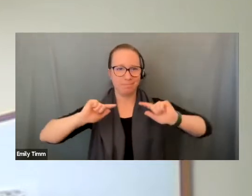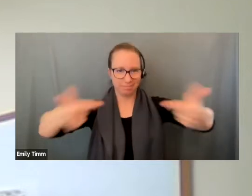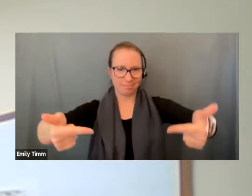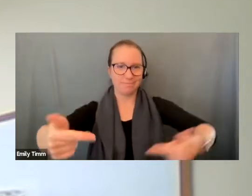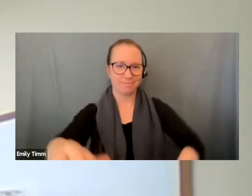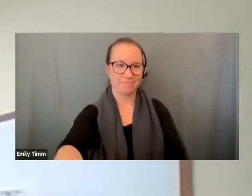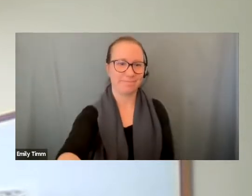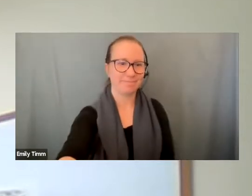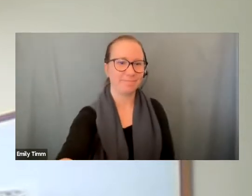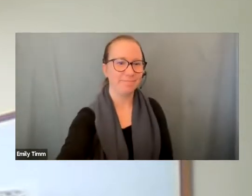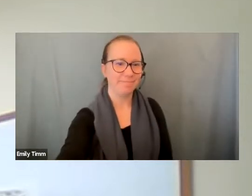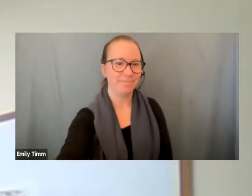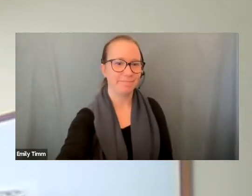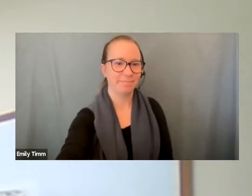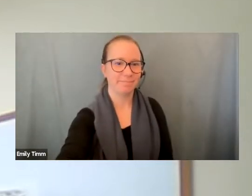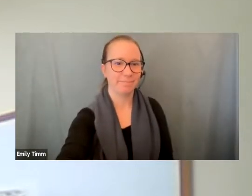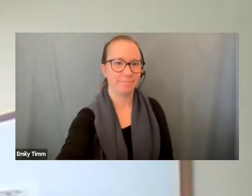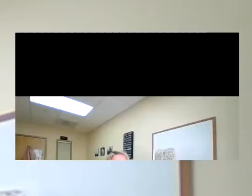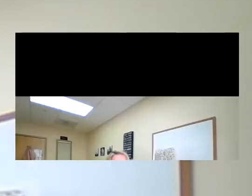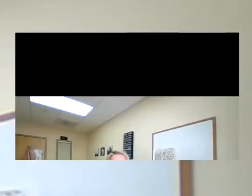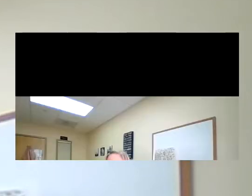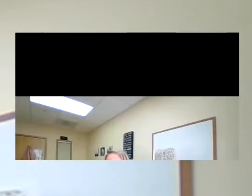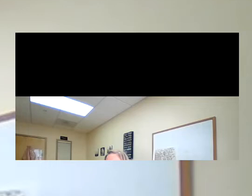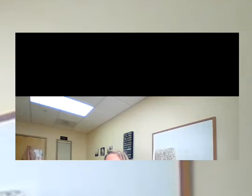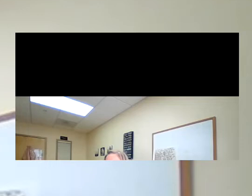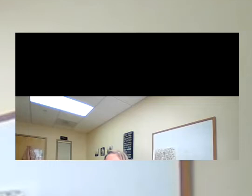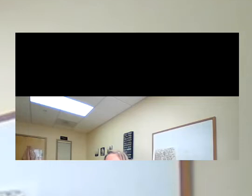And then I just wanted to highlight that for kids,